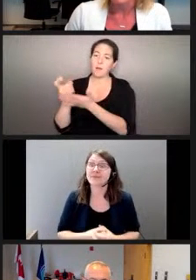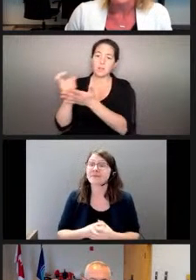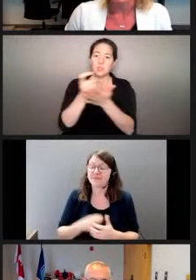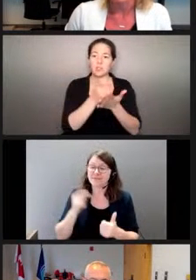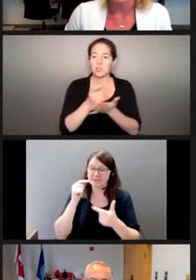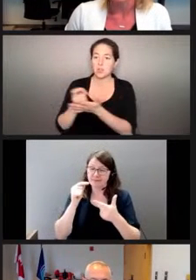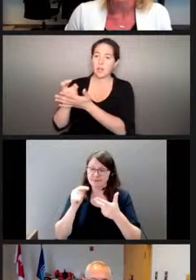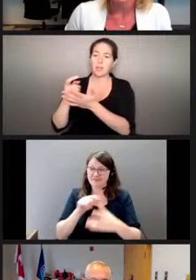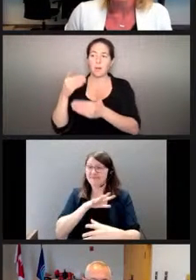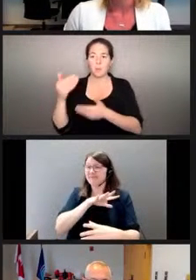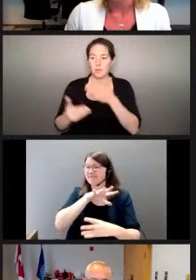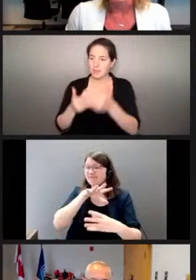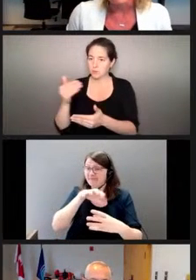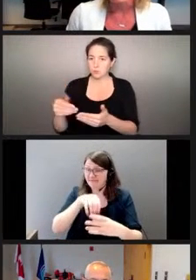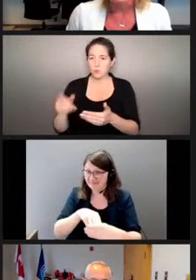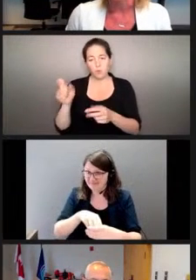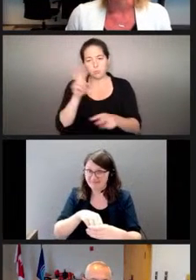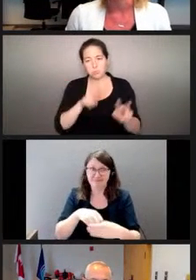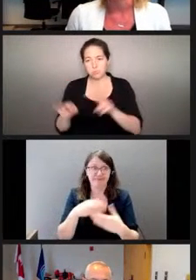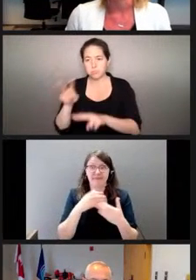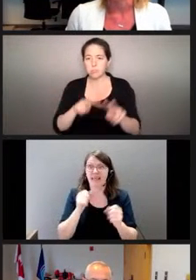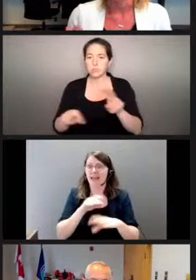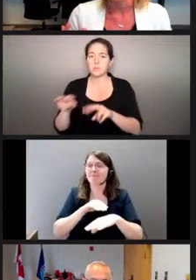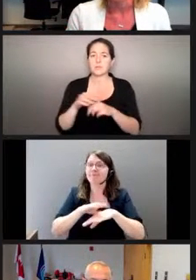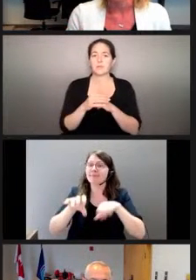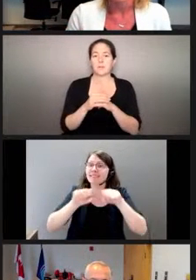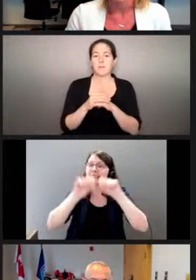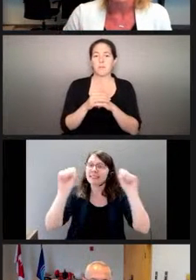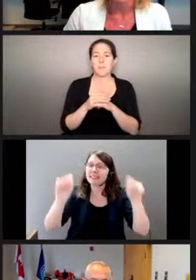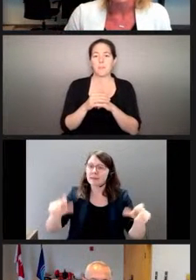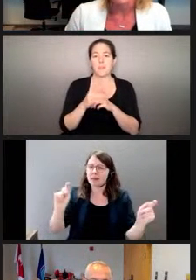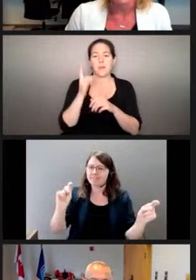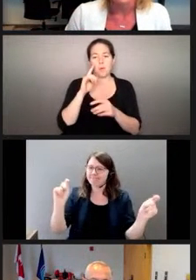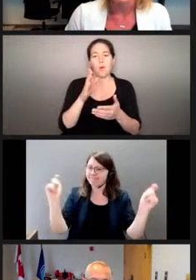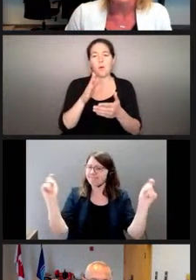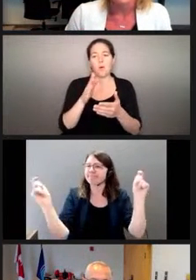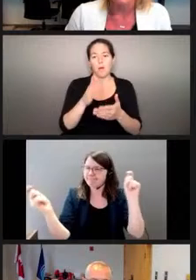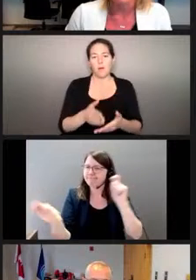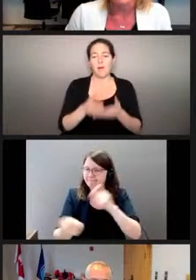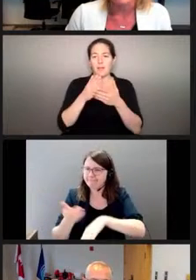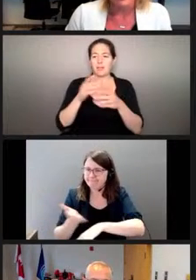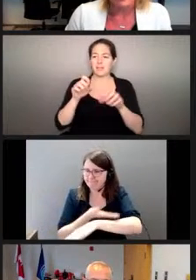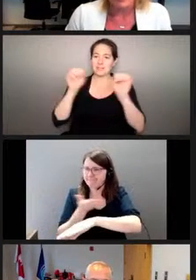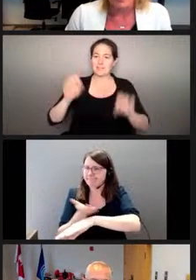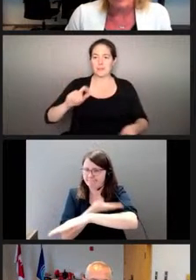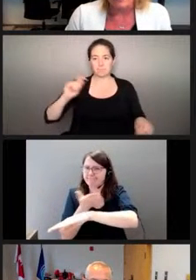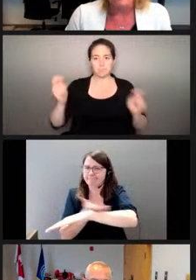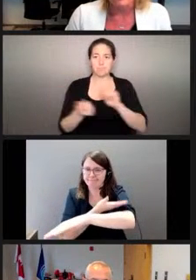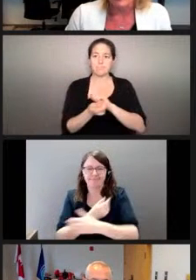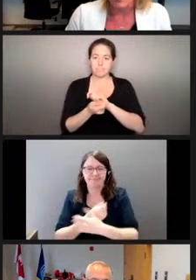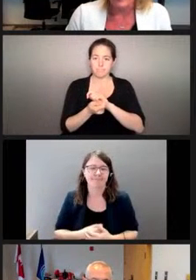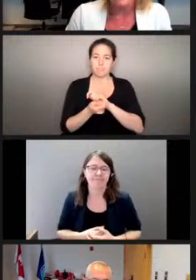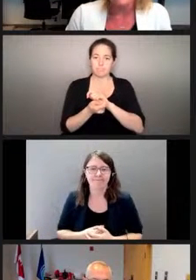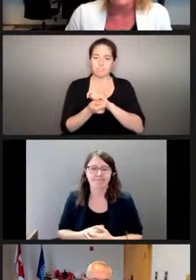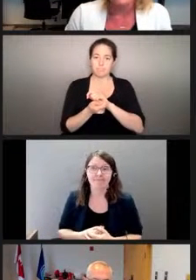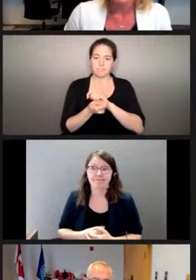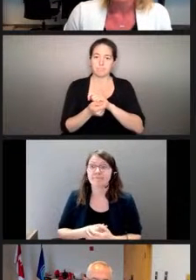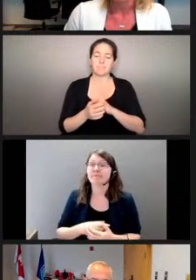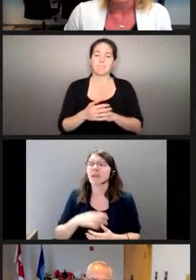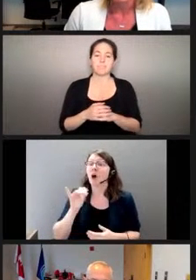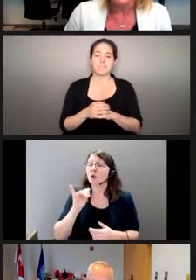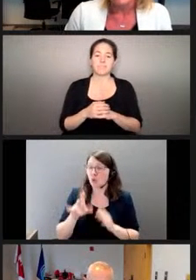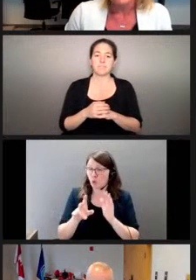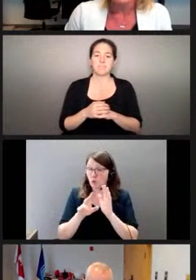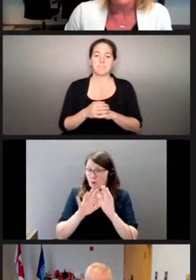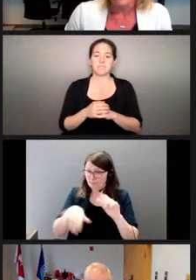system transformation, but very similar to the principles behind the aspirational goal of zero waste, is